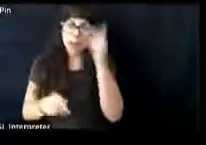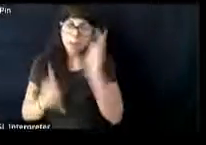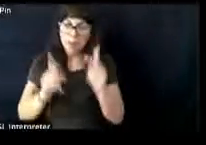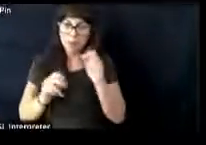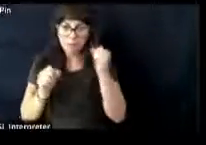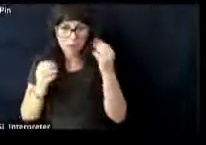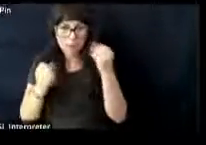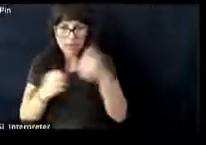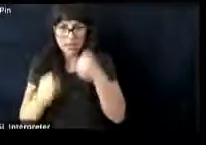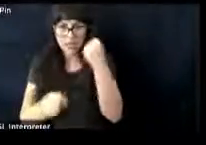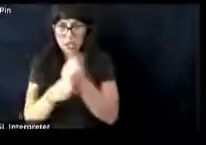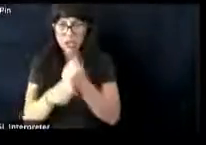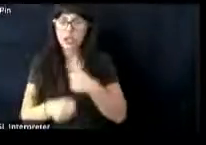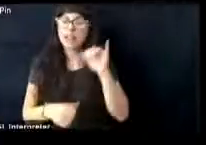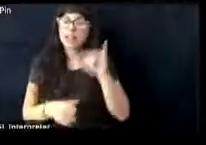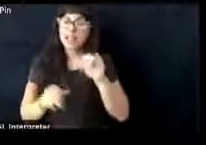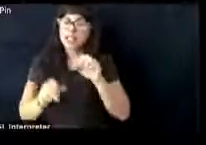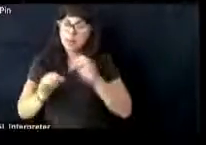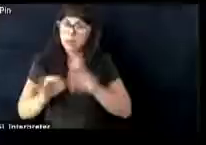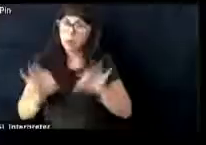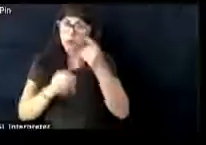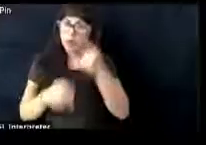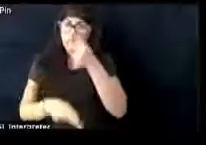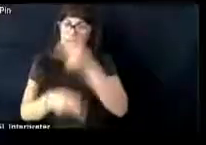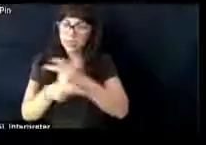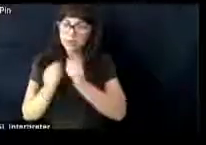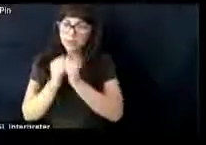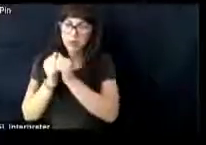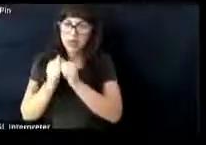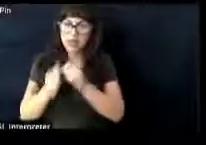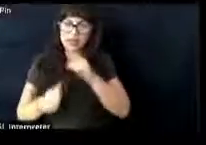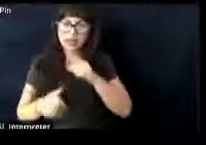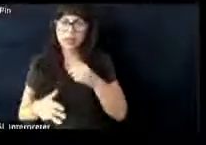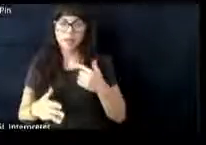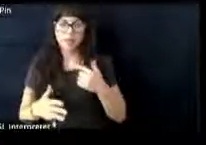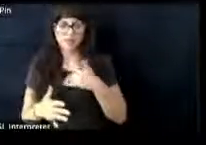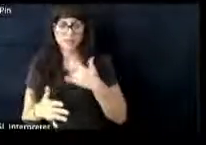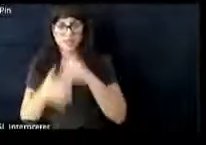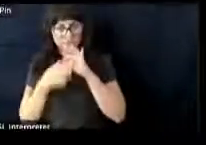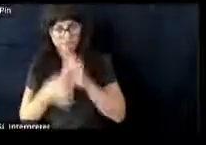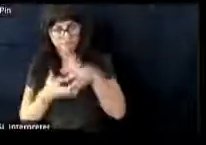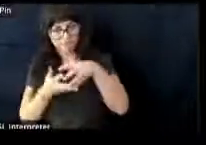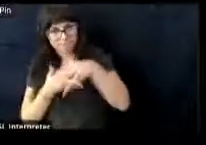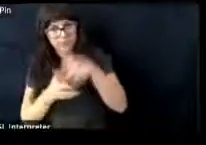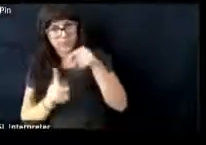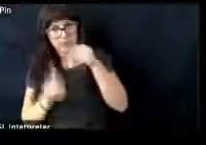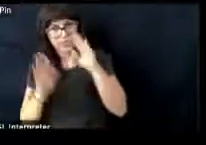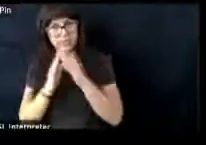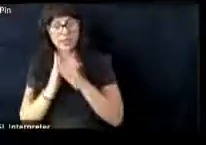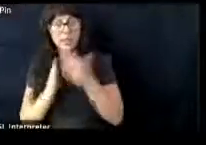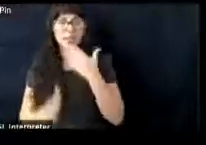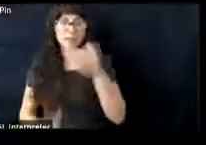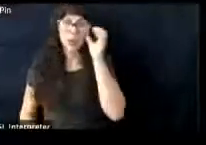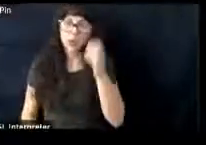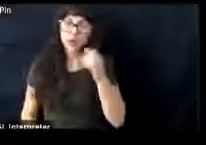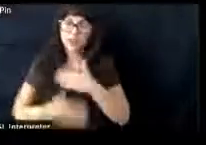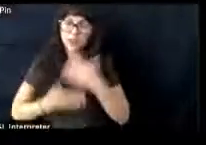lot to us, and keeping our communities together will ensure our place in the city. Thank you, commissioners, for hearing me, and enjoy the rest of your